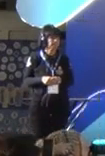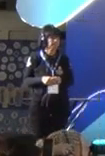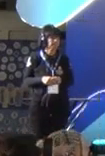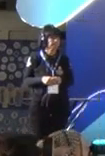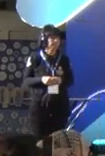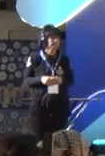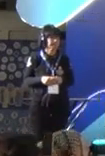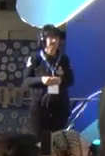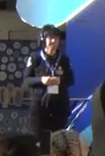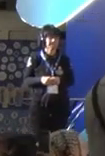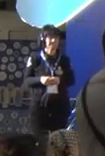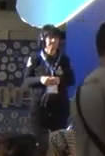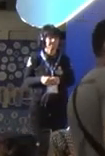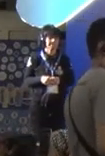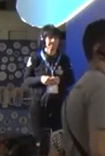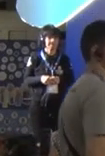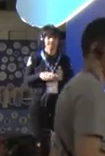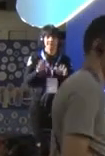Oh, hi.